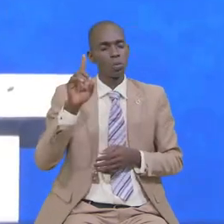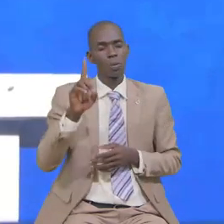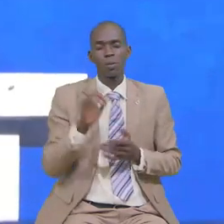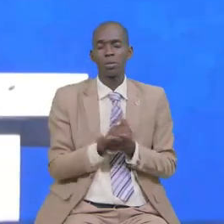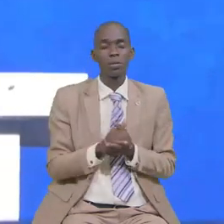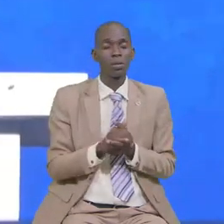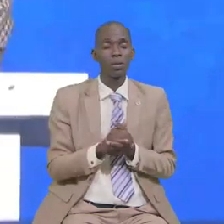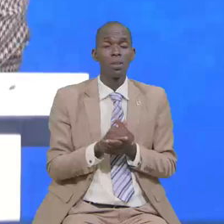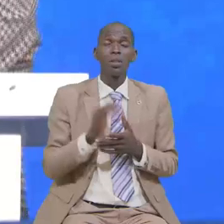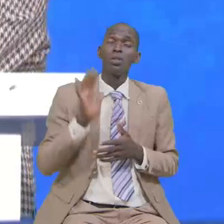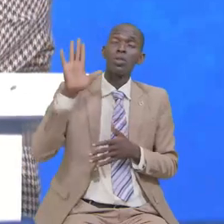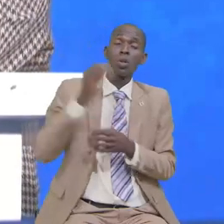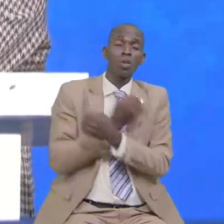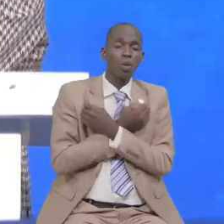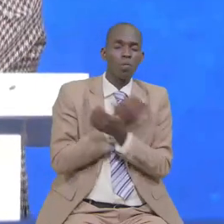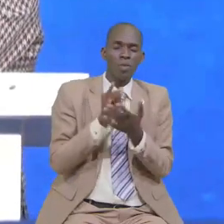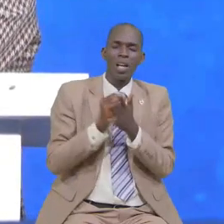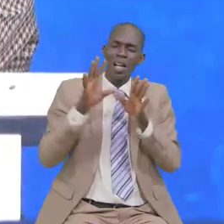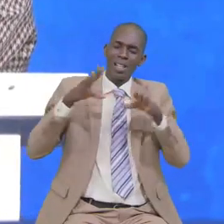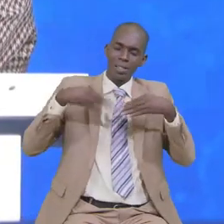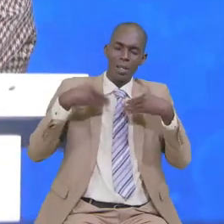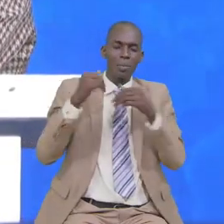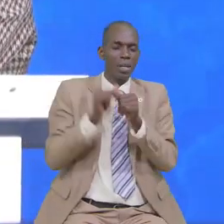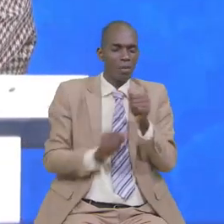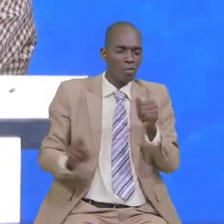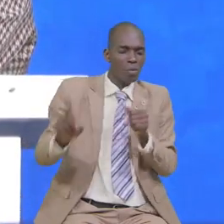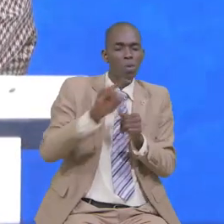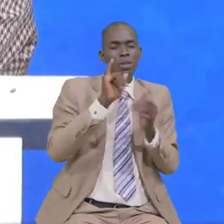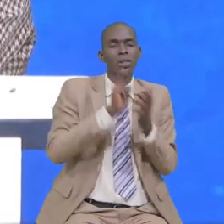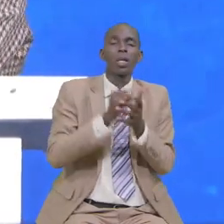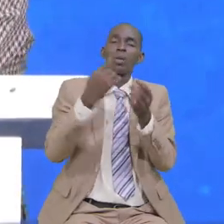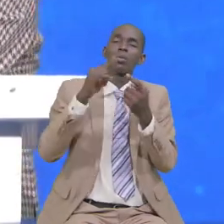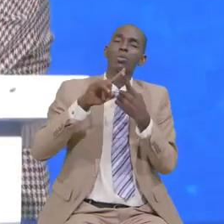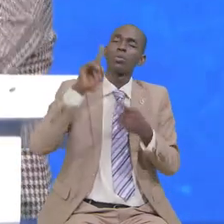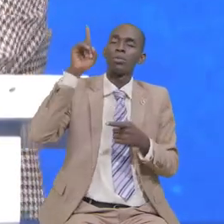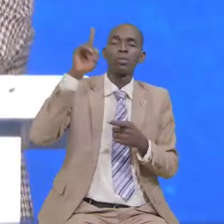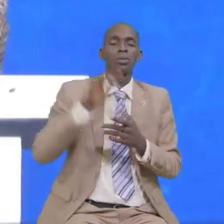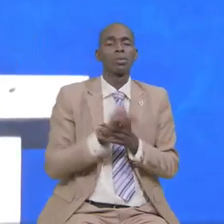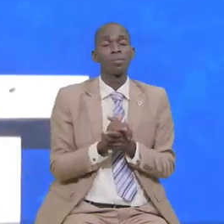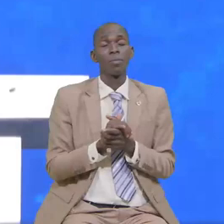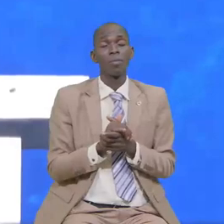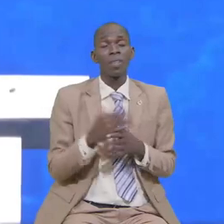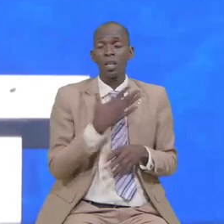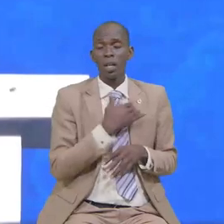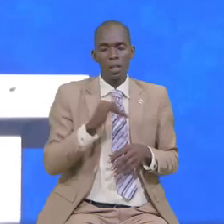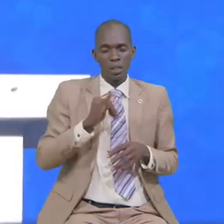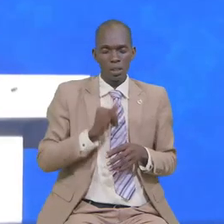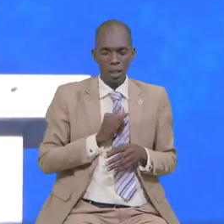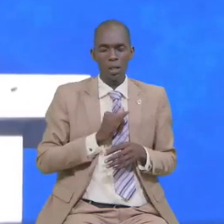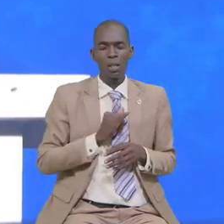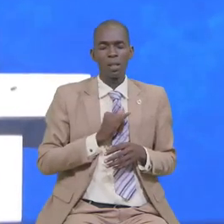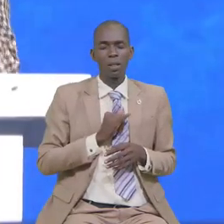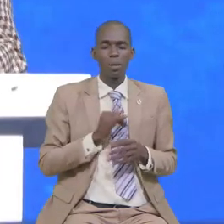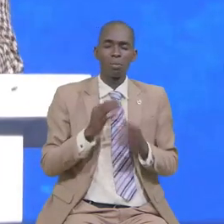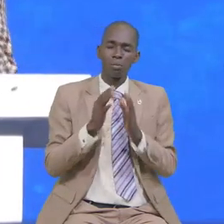The love that accepts everyone who comes. And I pray that you shower that